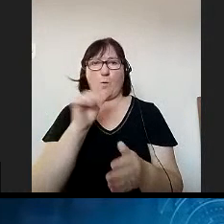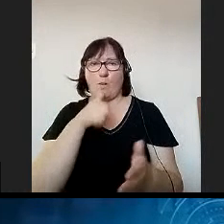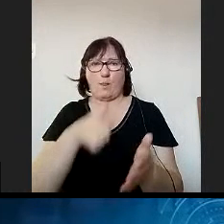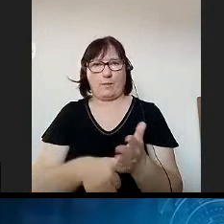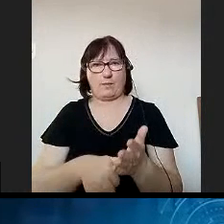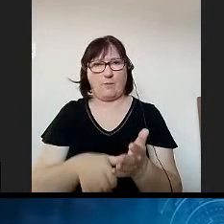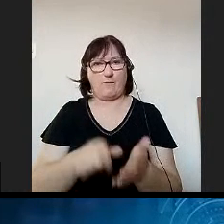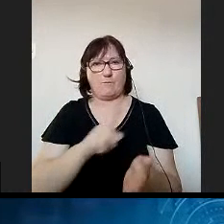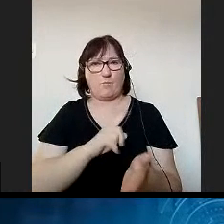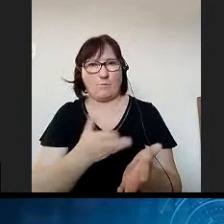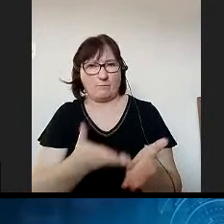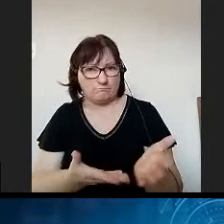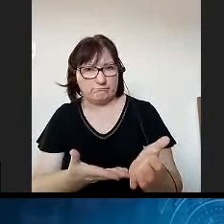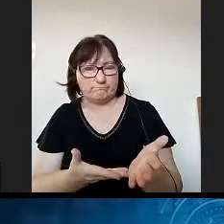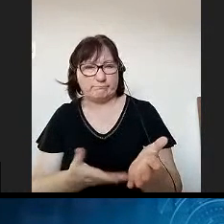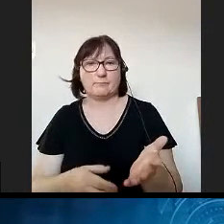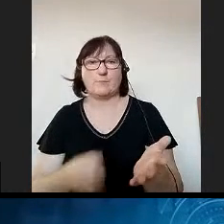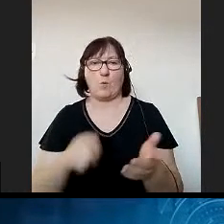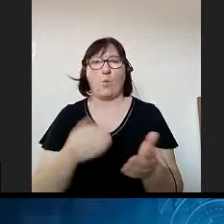of demand.